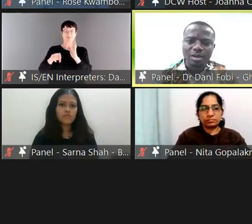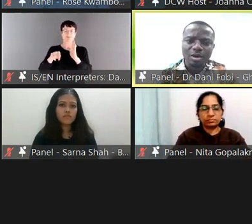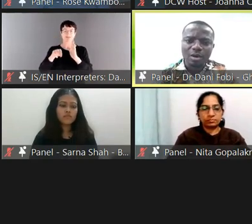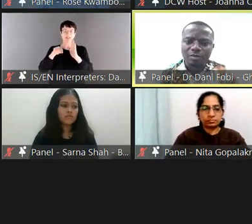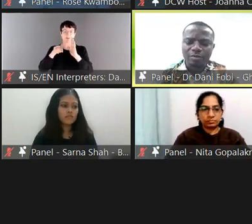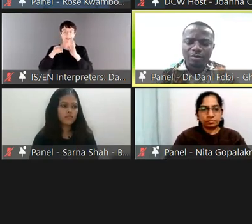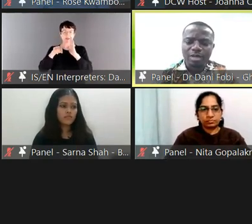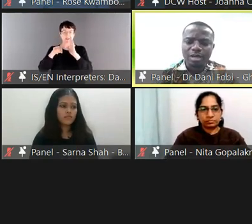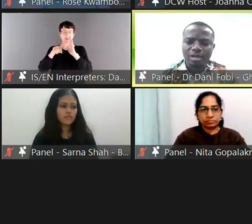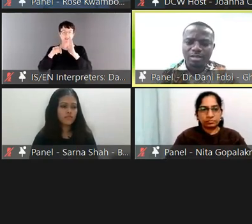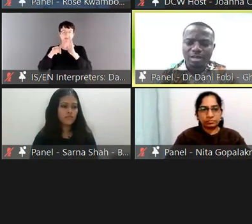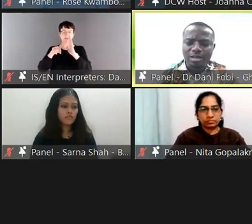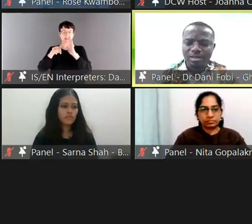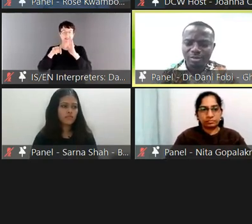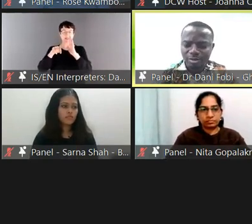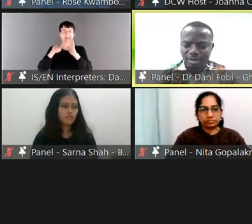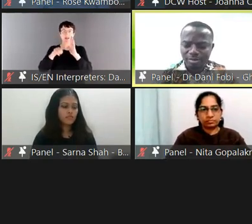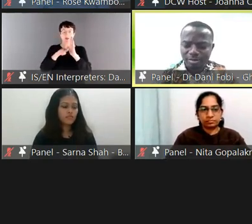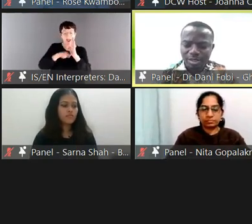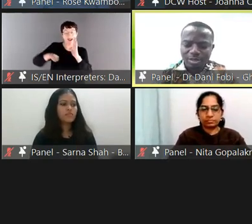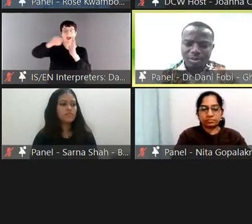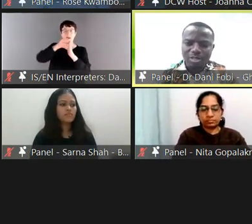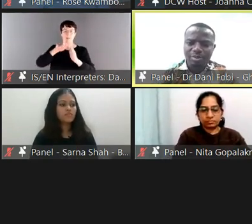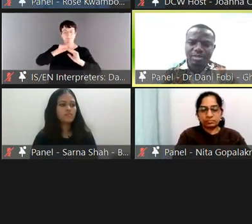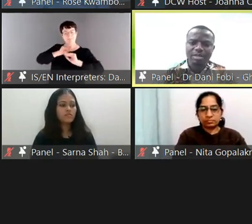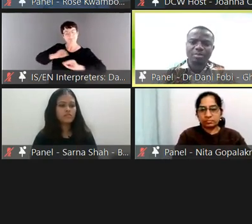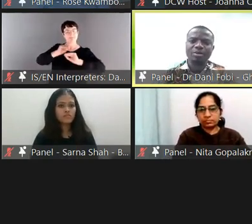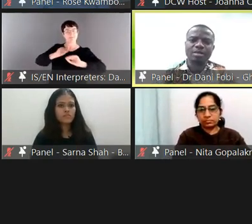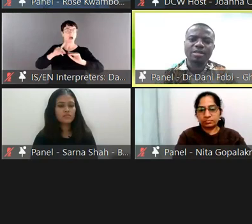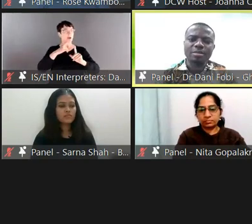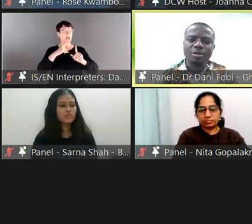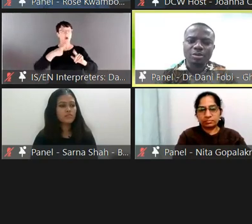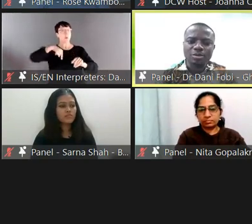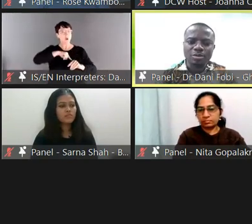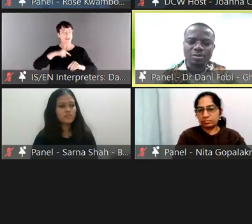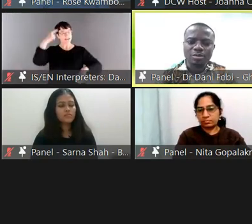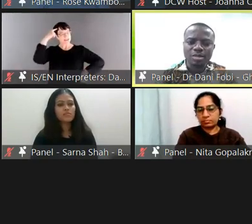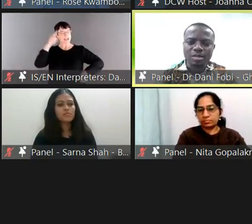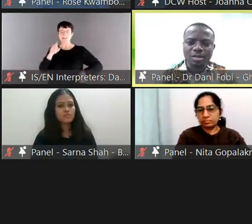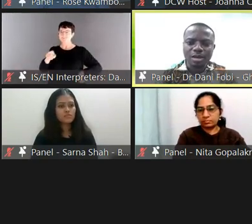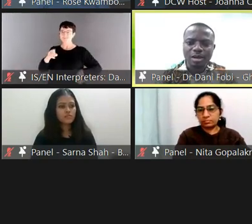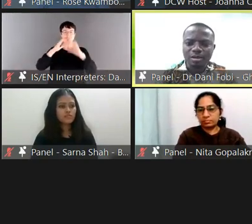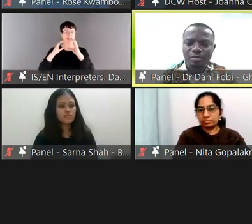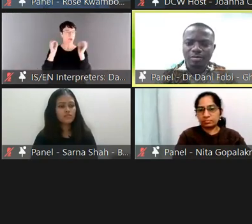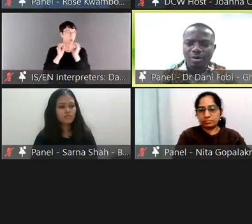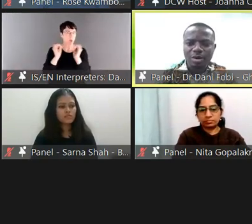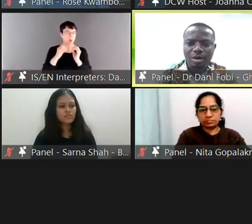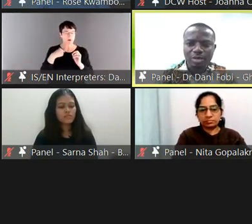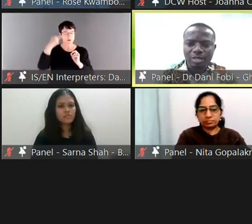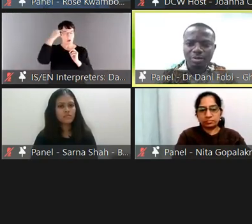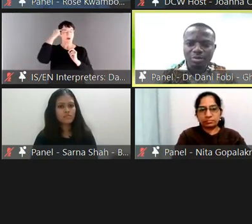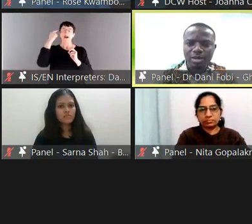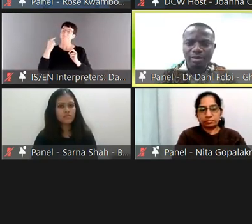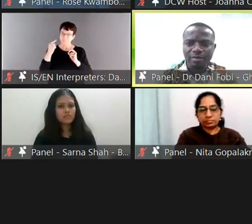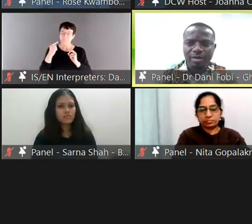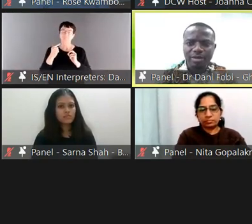communication of their young deaf children. So what we did as a project team was to see the kind of